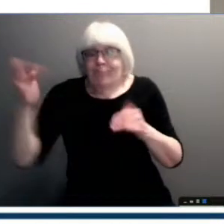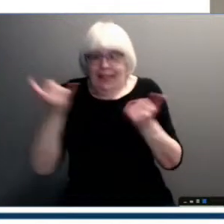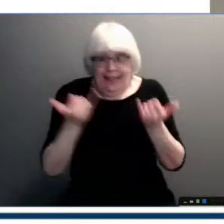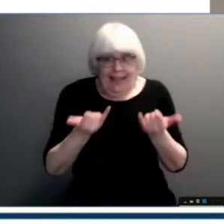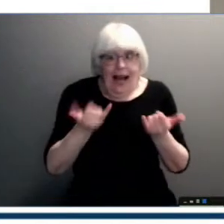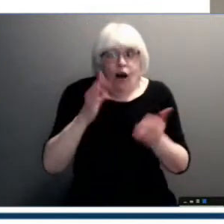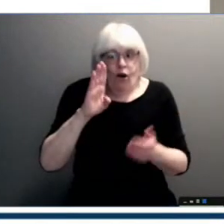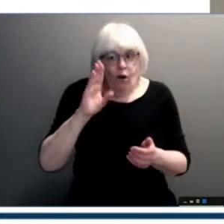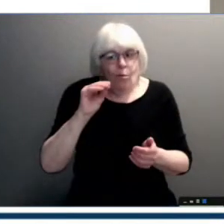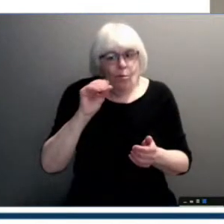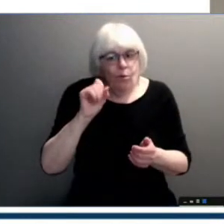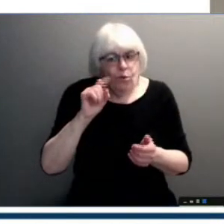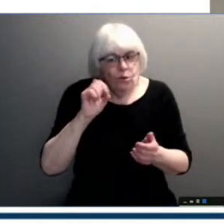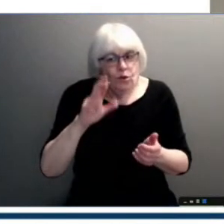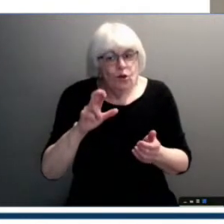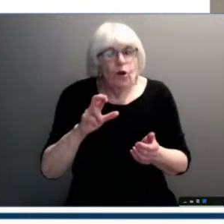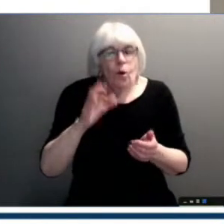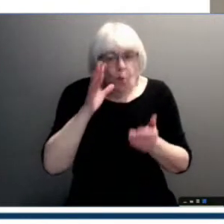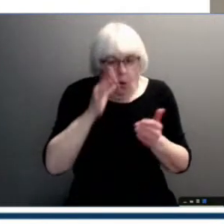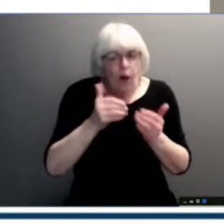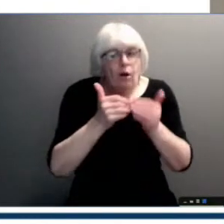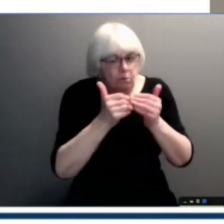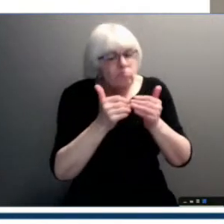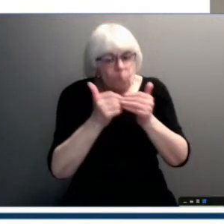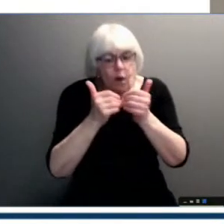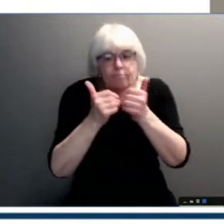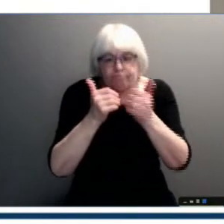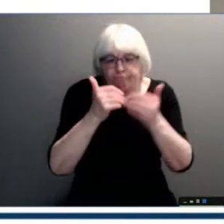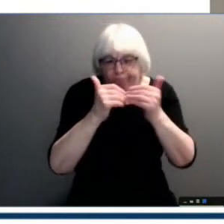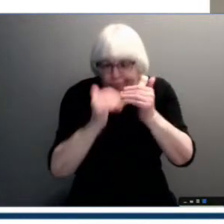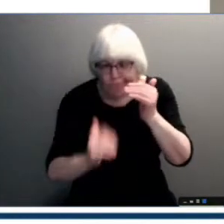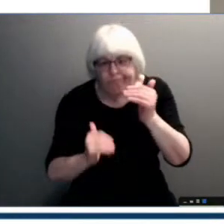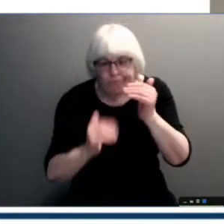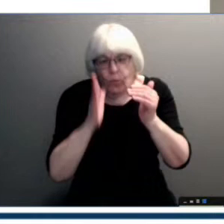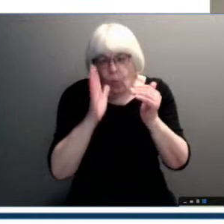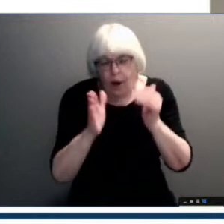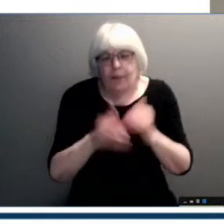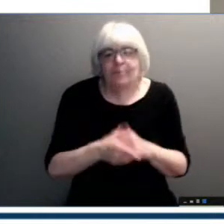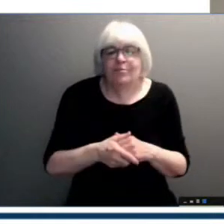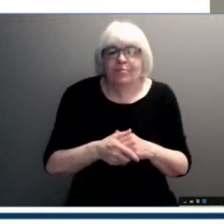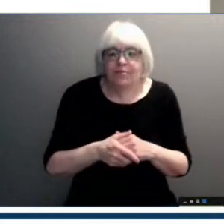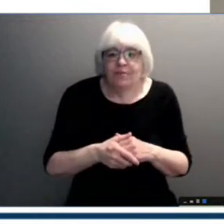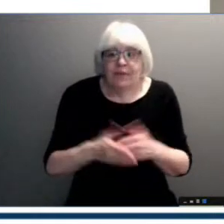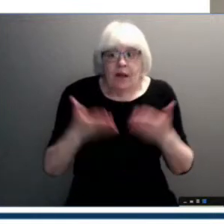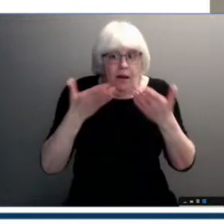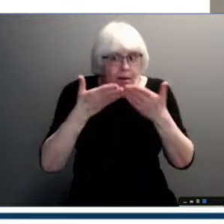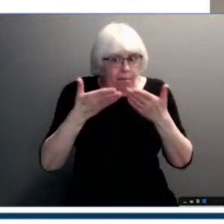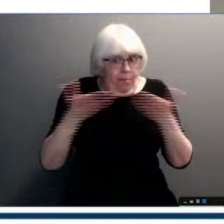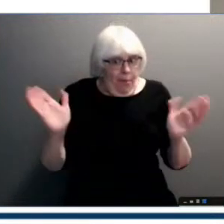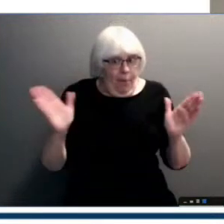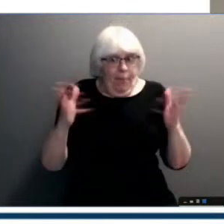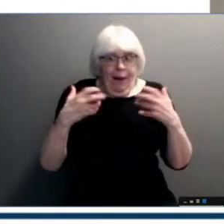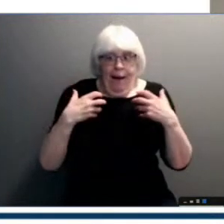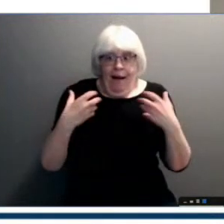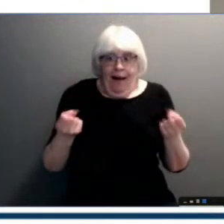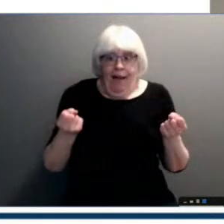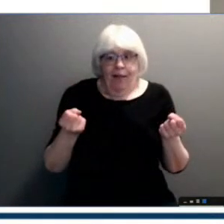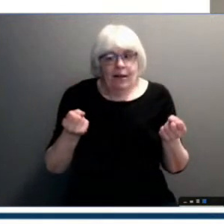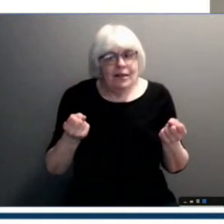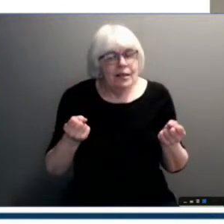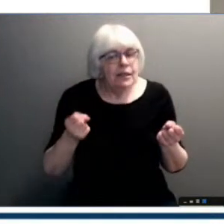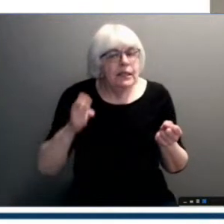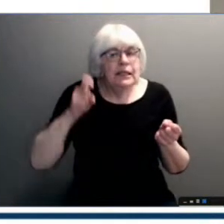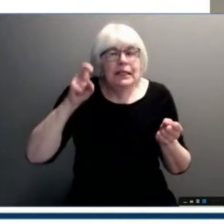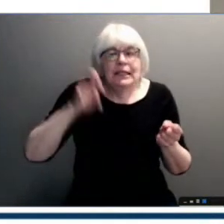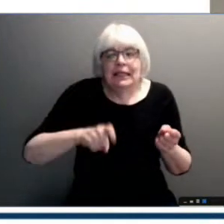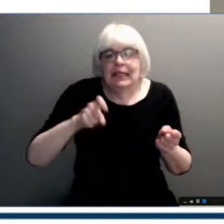We also need to continue with and strengthen some of our public health measures. We're adding extra layers of safety with stronger masking